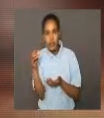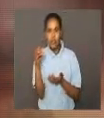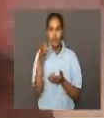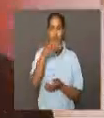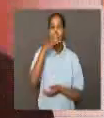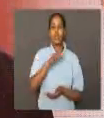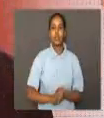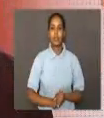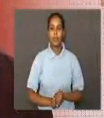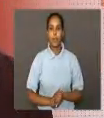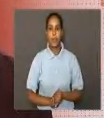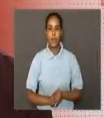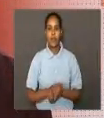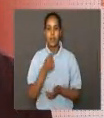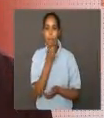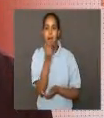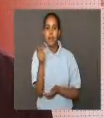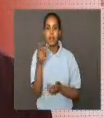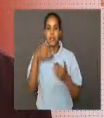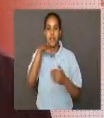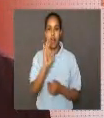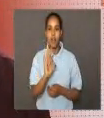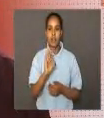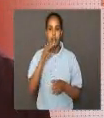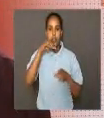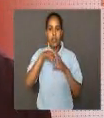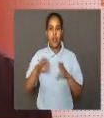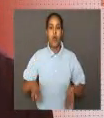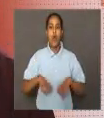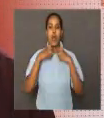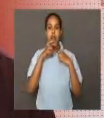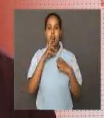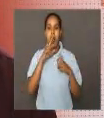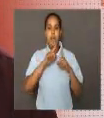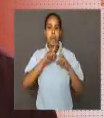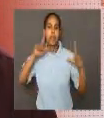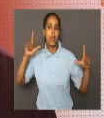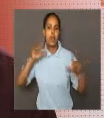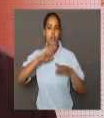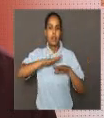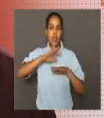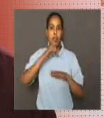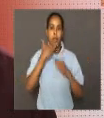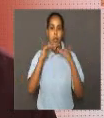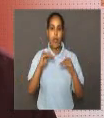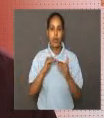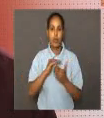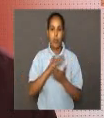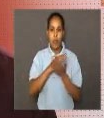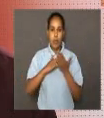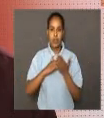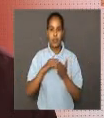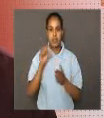solutions. The particles found in a colloid are bigger than most simple